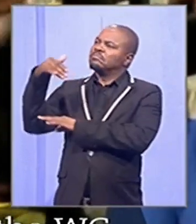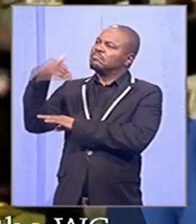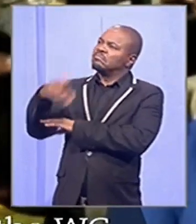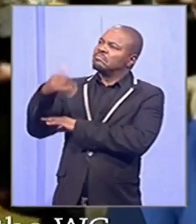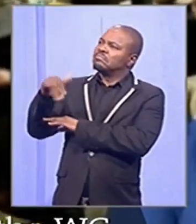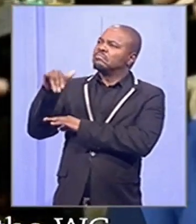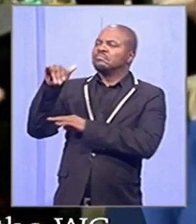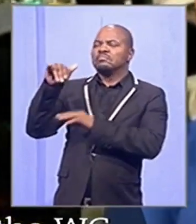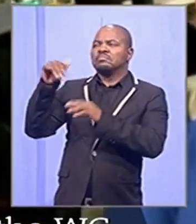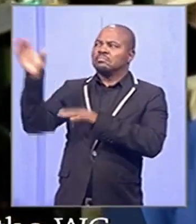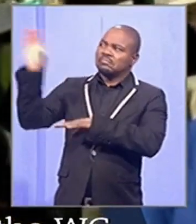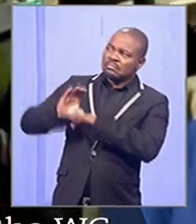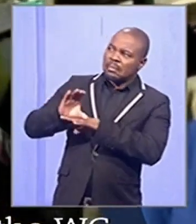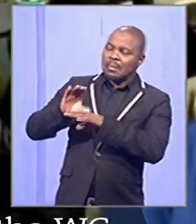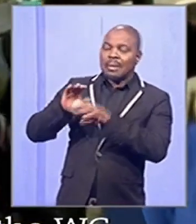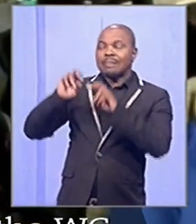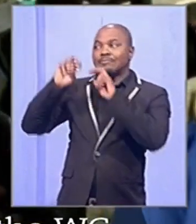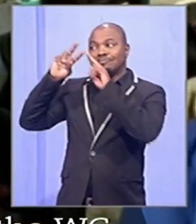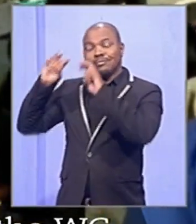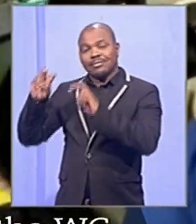the PwC,